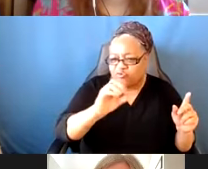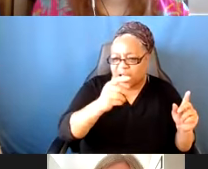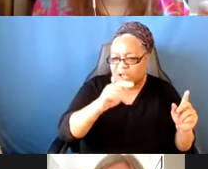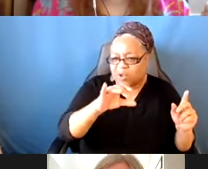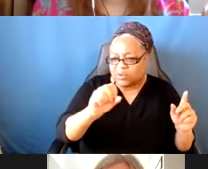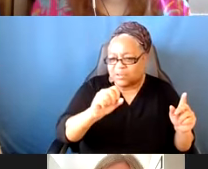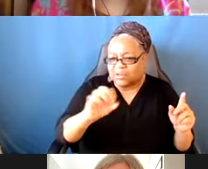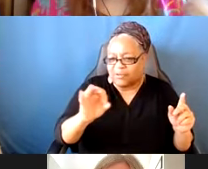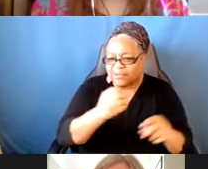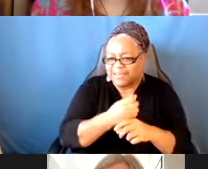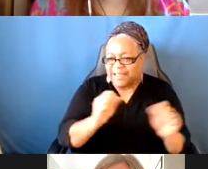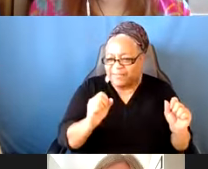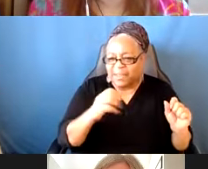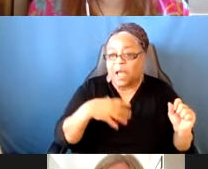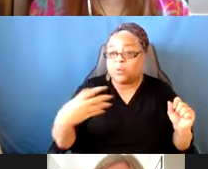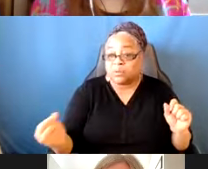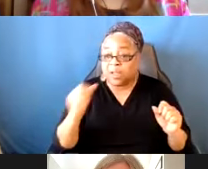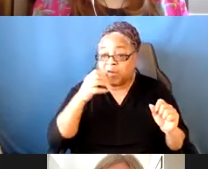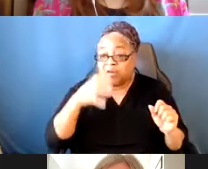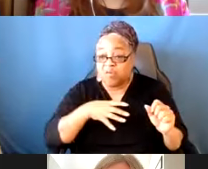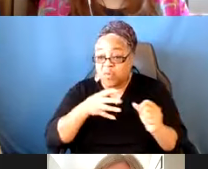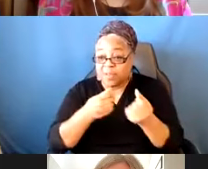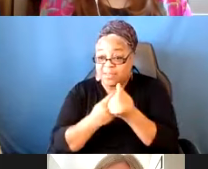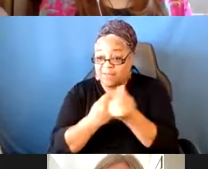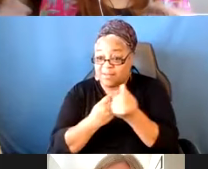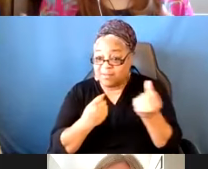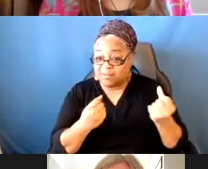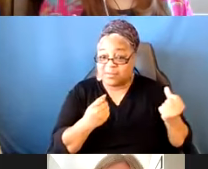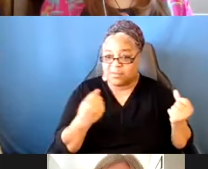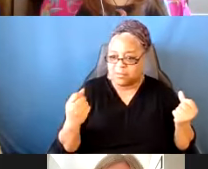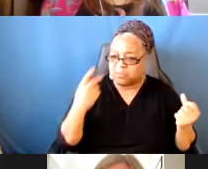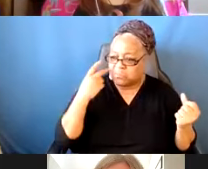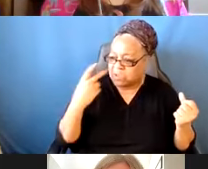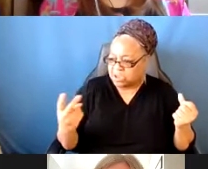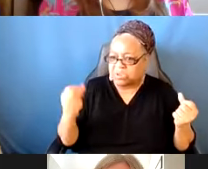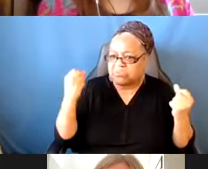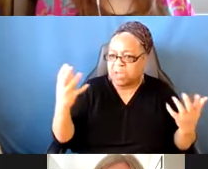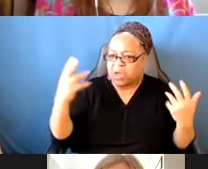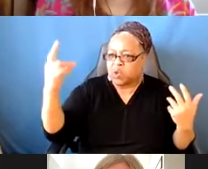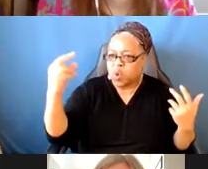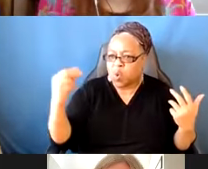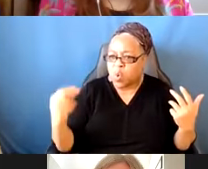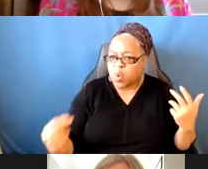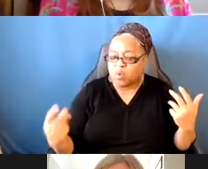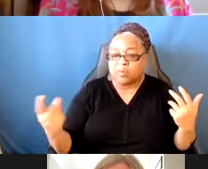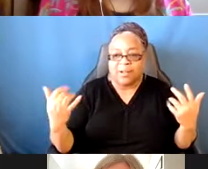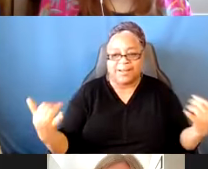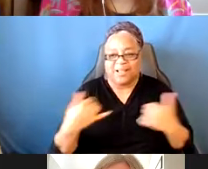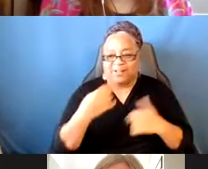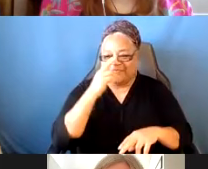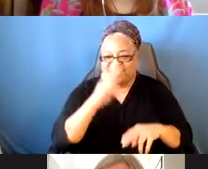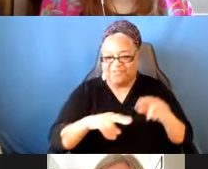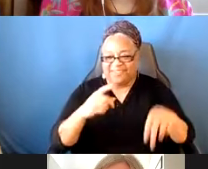women's advocates? Getting a lot of no's. Okay, well, this is a really fun time to talk